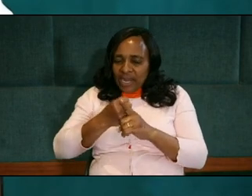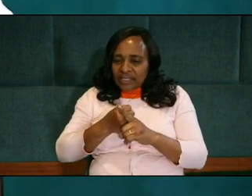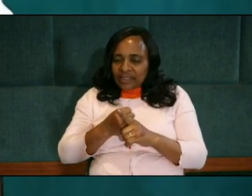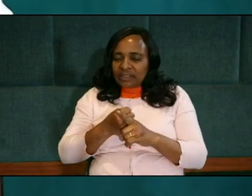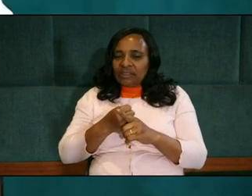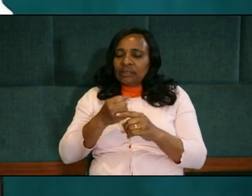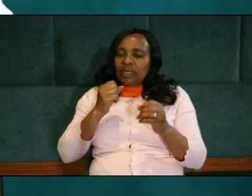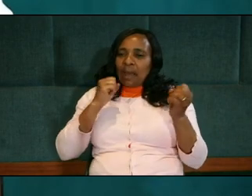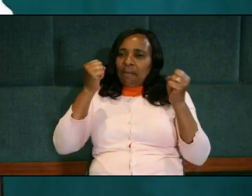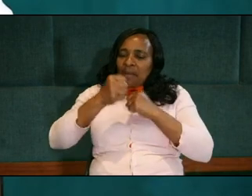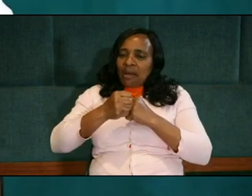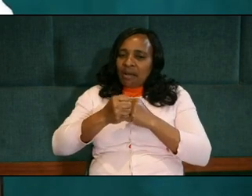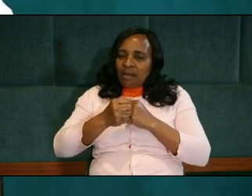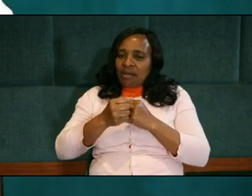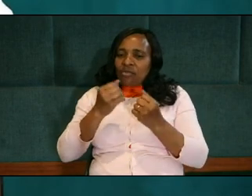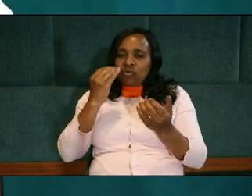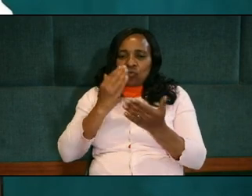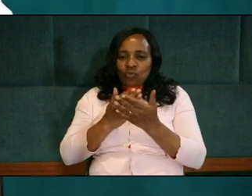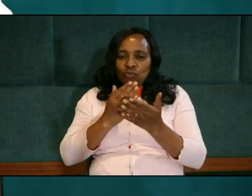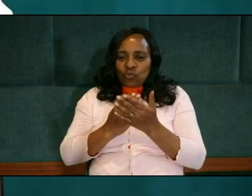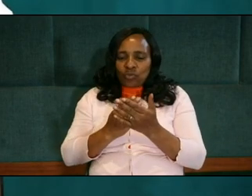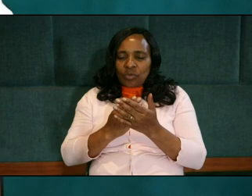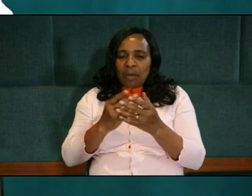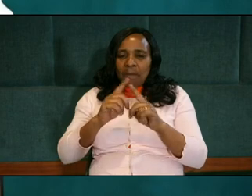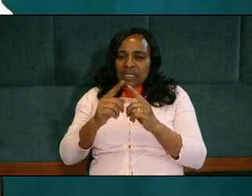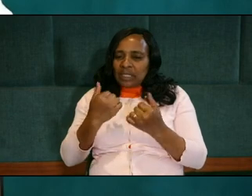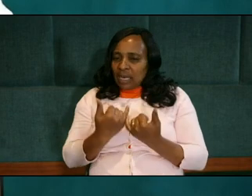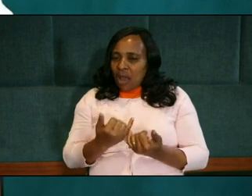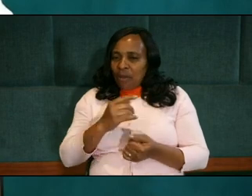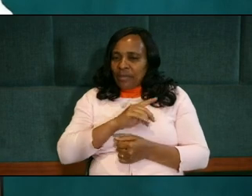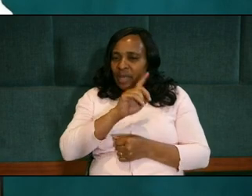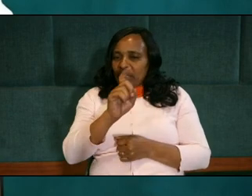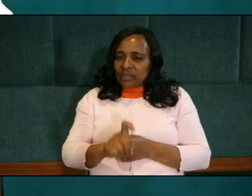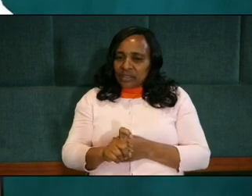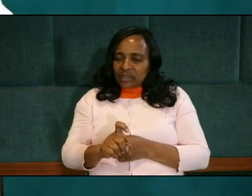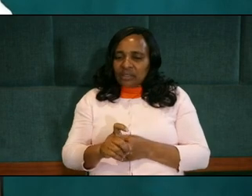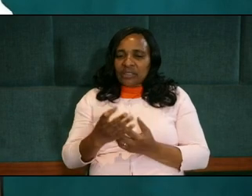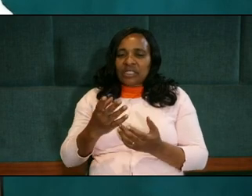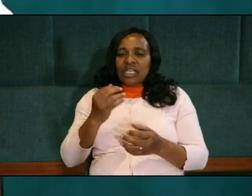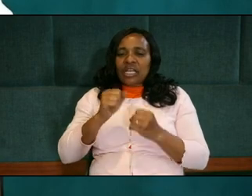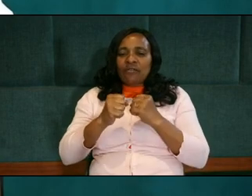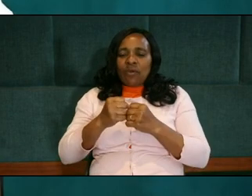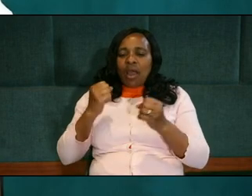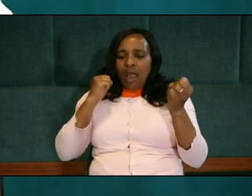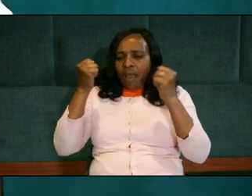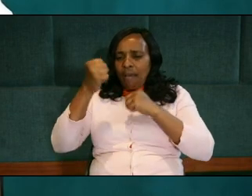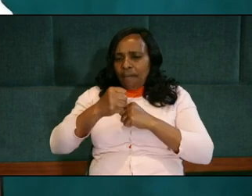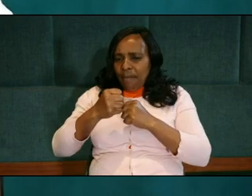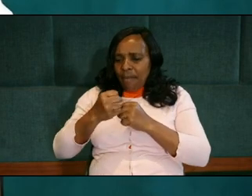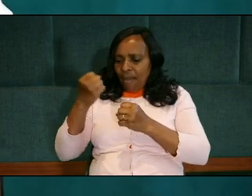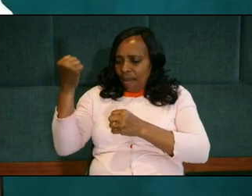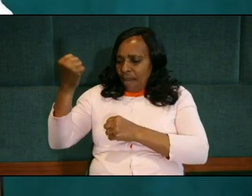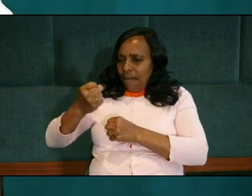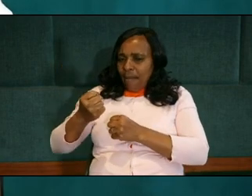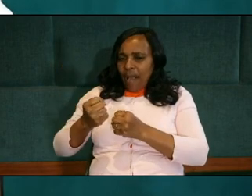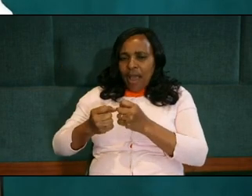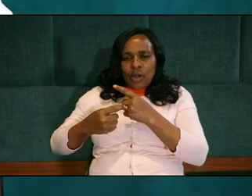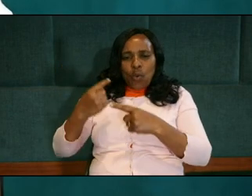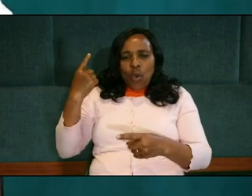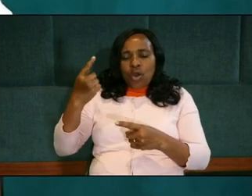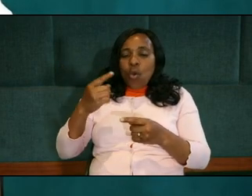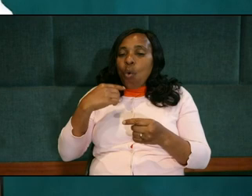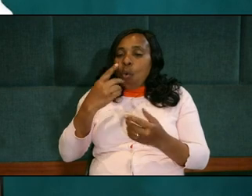isn't it? And let me just ask you guys, if he did take the armor and won, who would have gotten the glory?